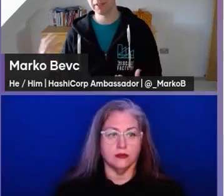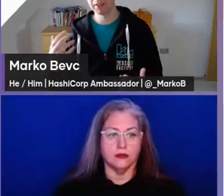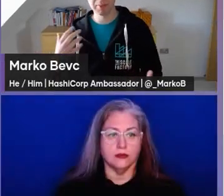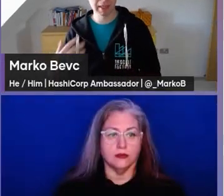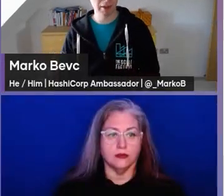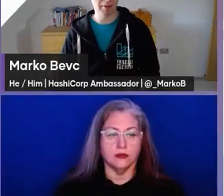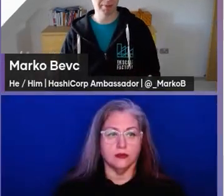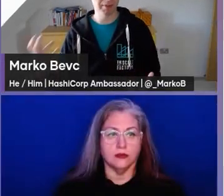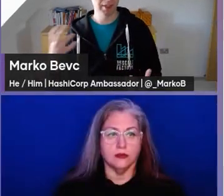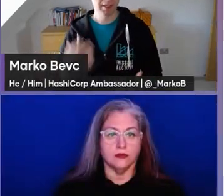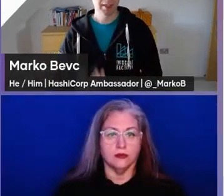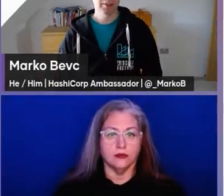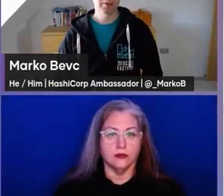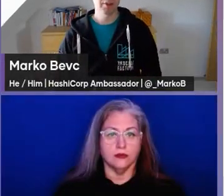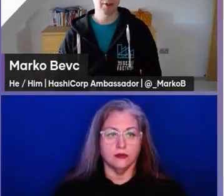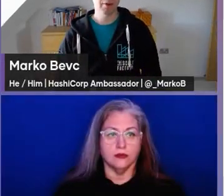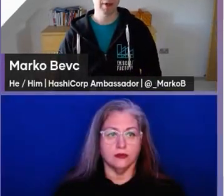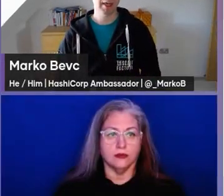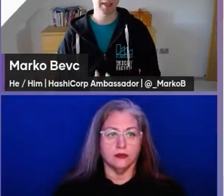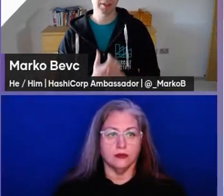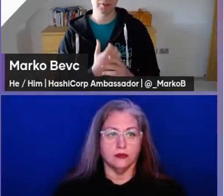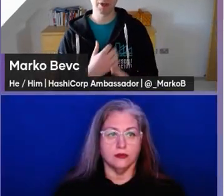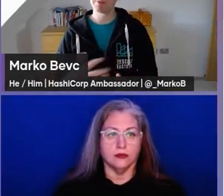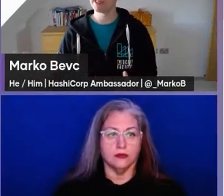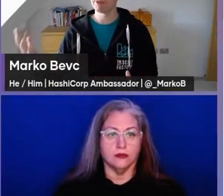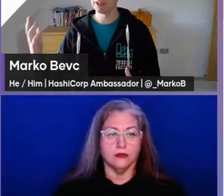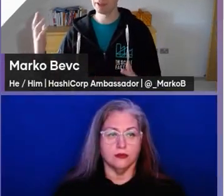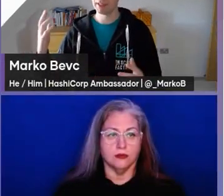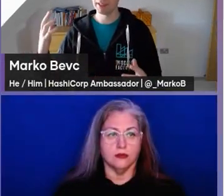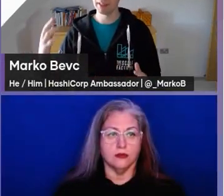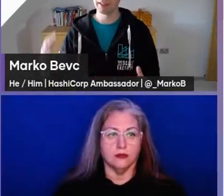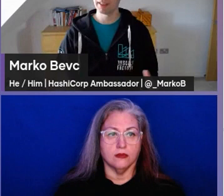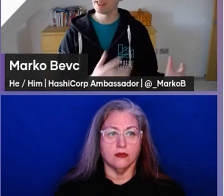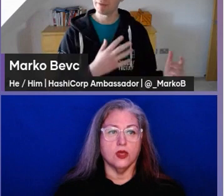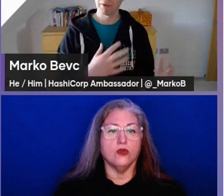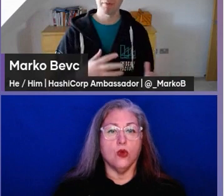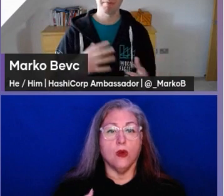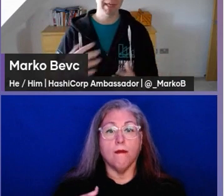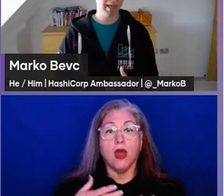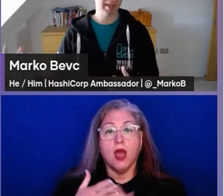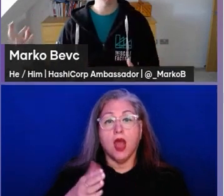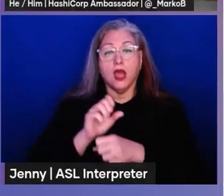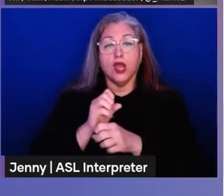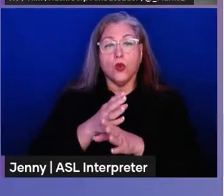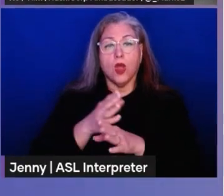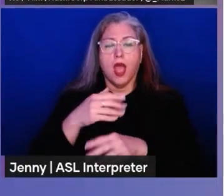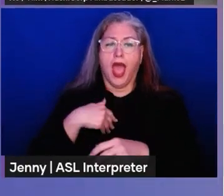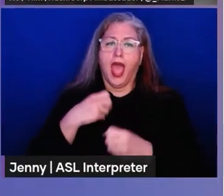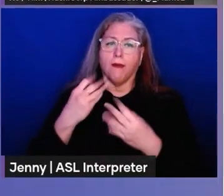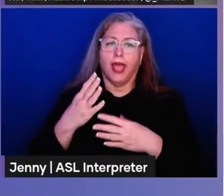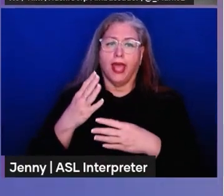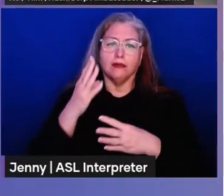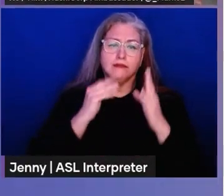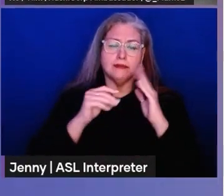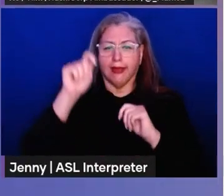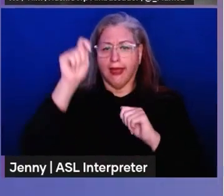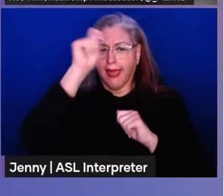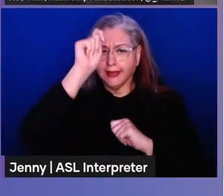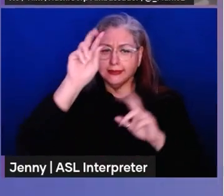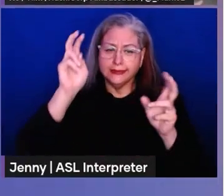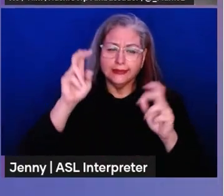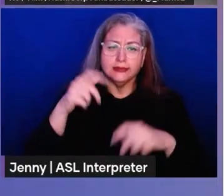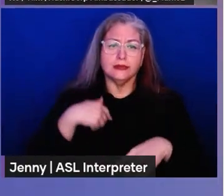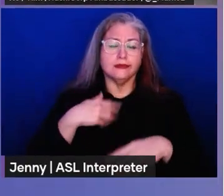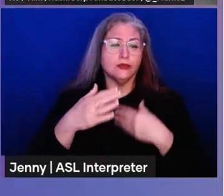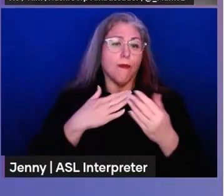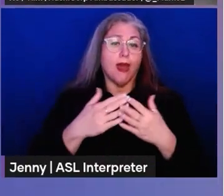background is mainly ops. So throughout my career, I wore many hats, but regardless what kind of